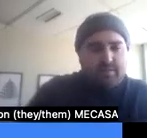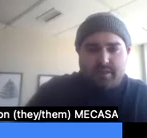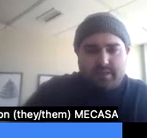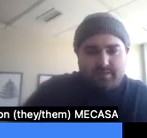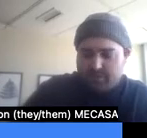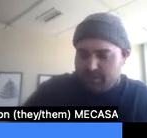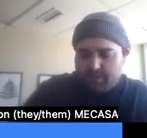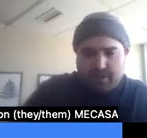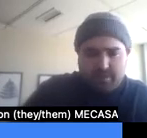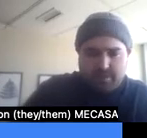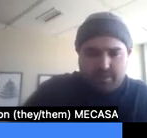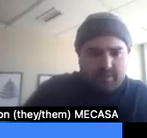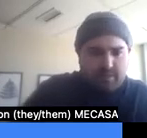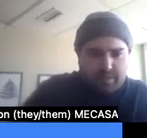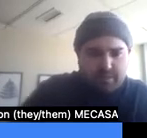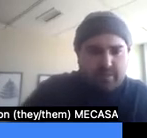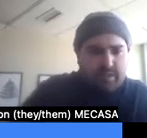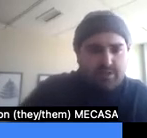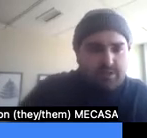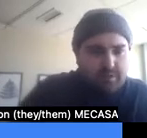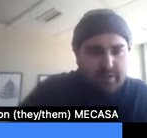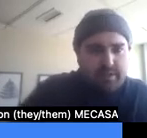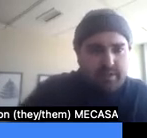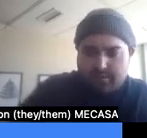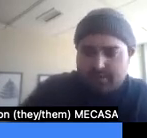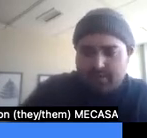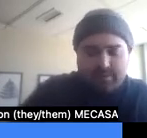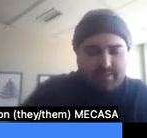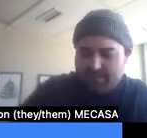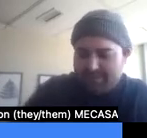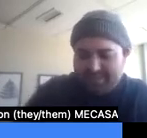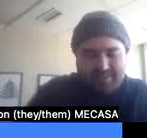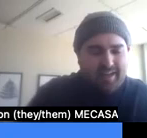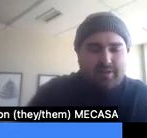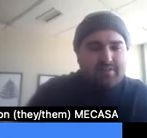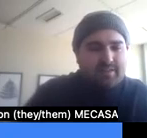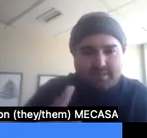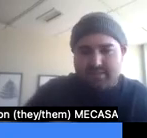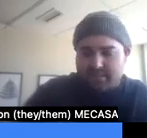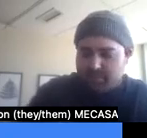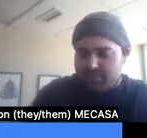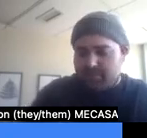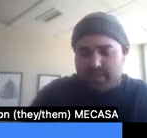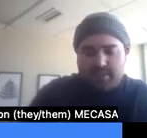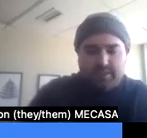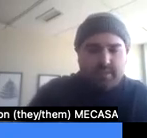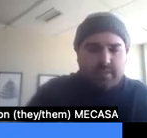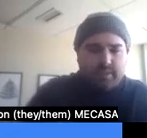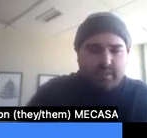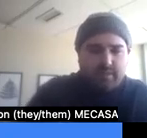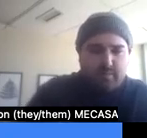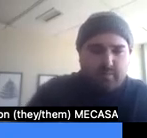All right, so thanks again for joining us. I'm going to be the slideshow handler. I'm going to hit the arrows and Lindsey's going to do most of the